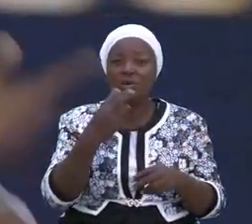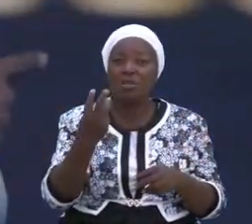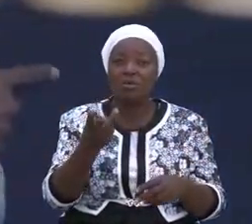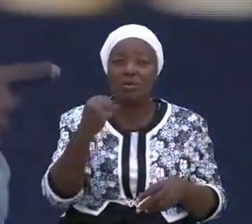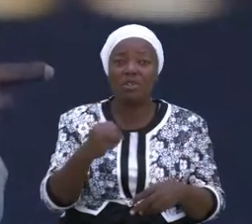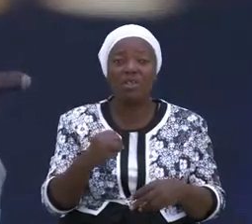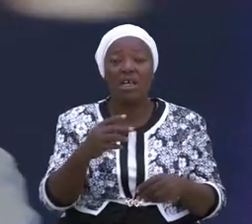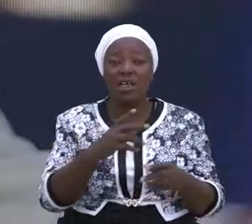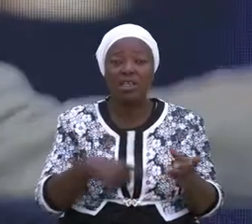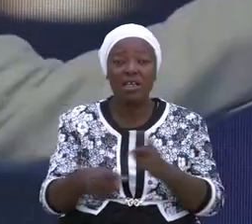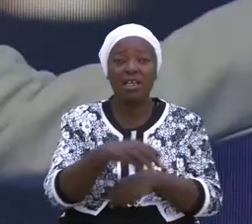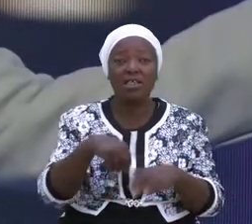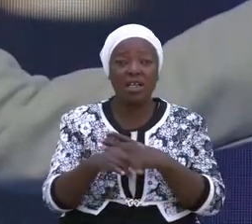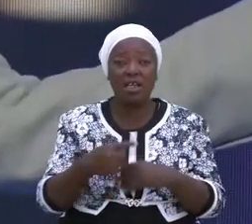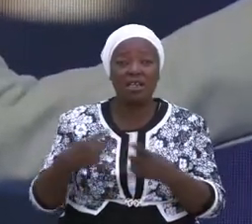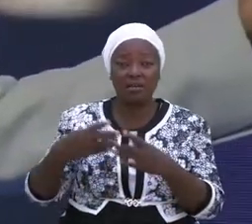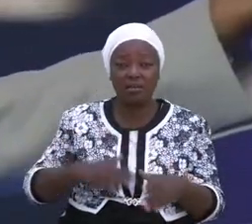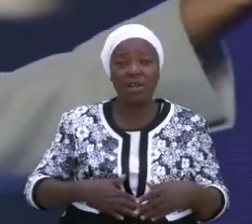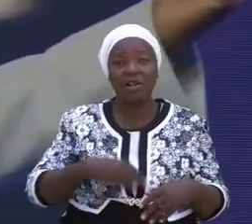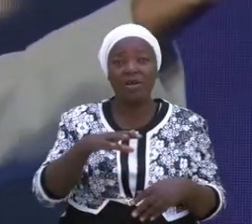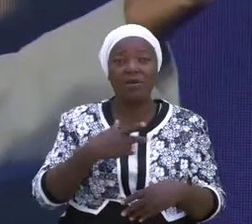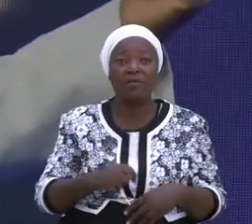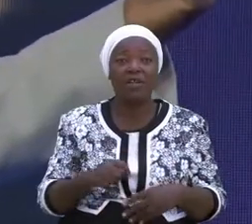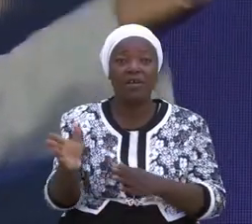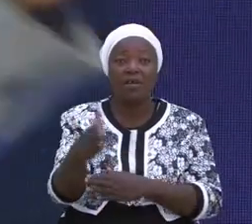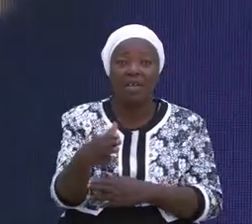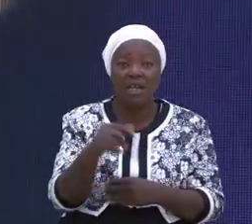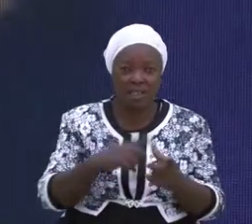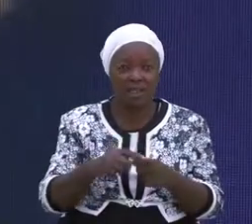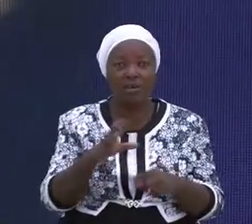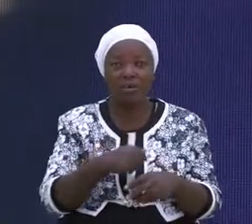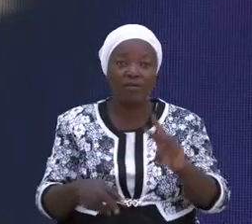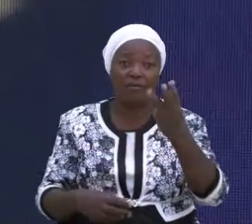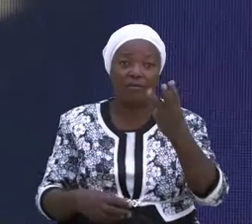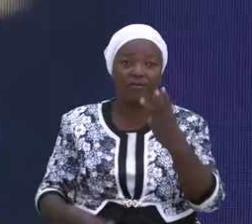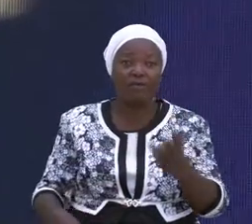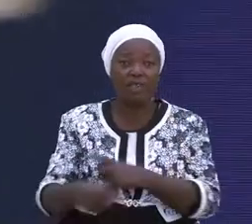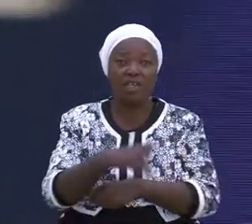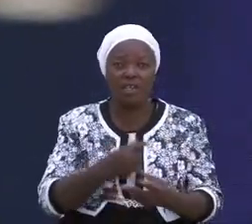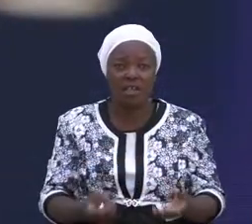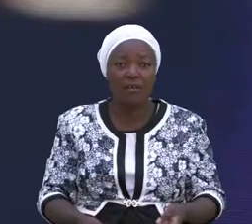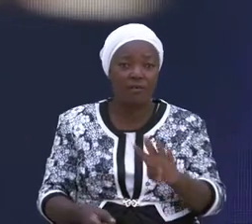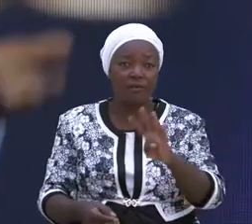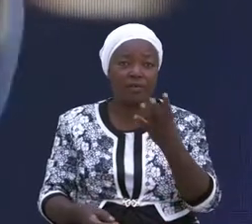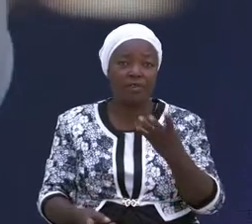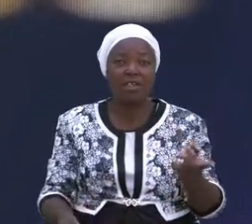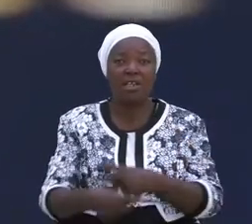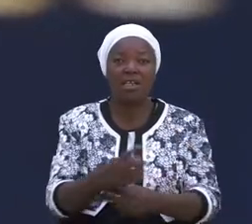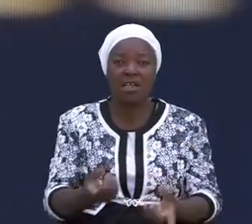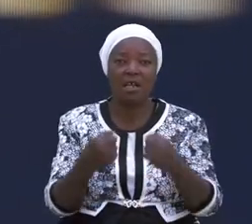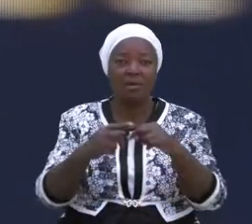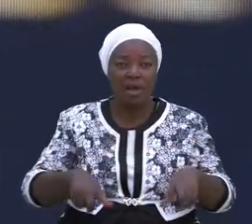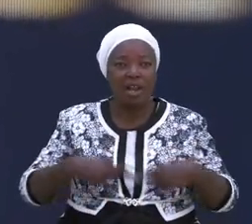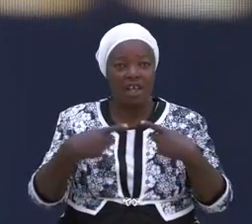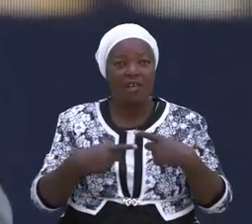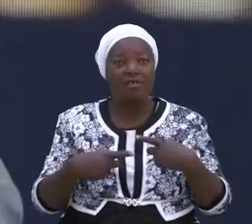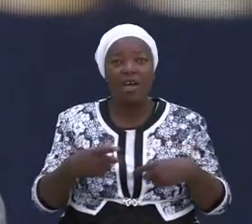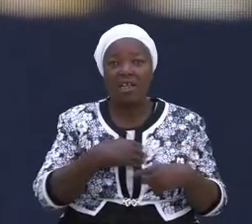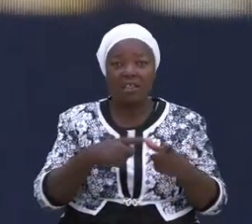And then on the third day, he came alive out of that whale. Jesus is